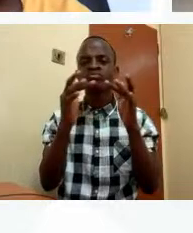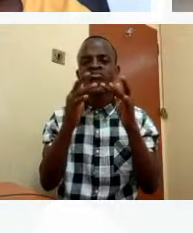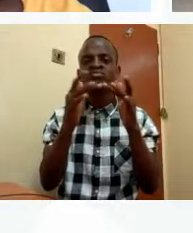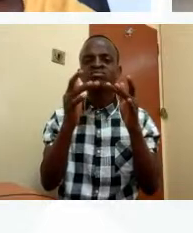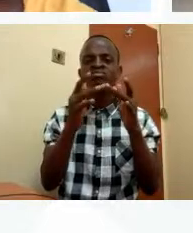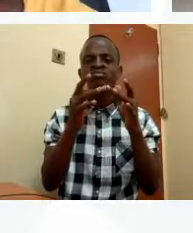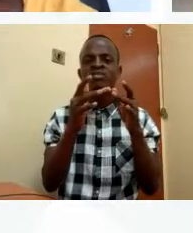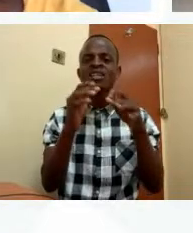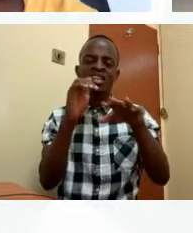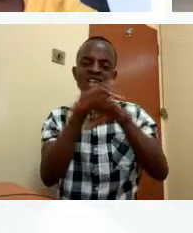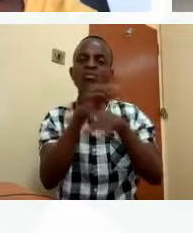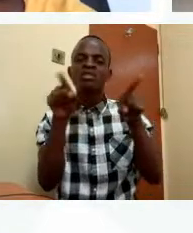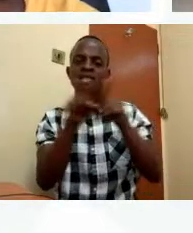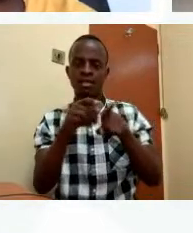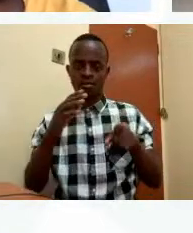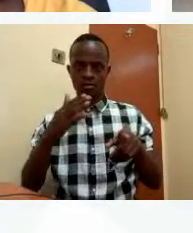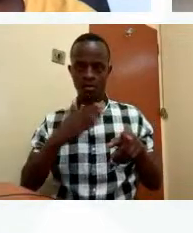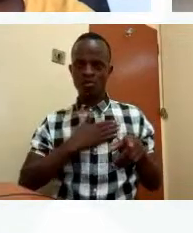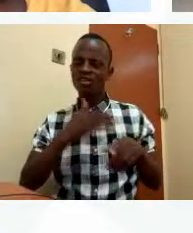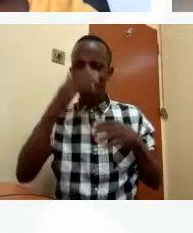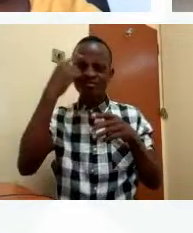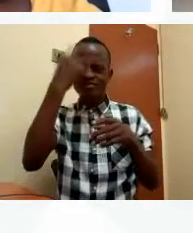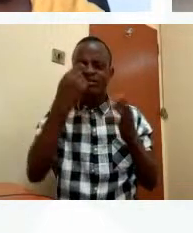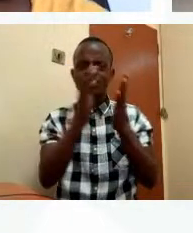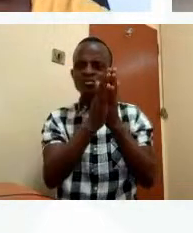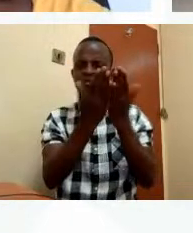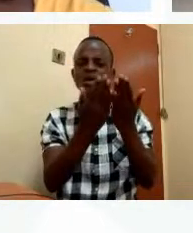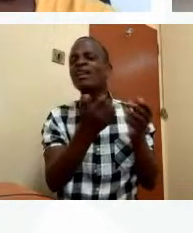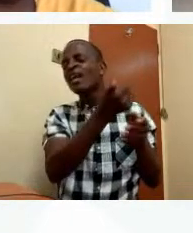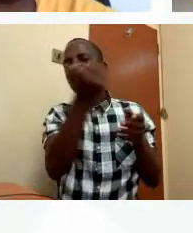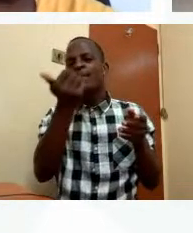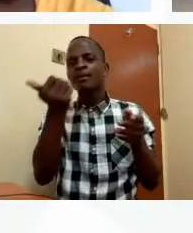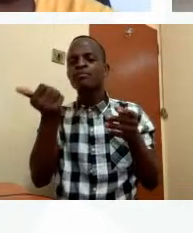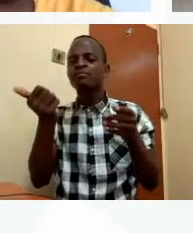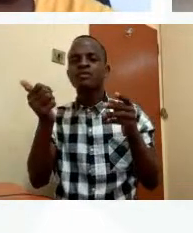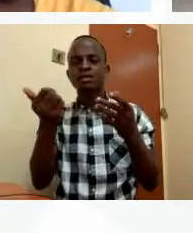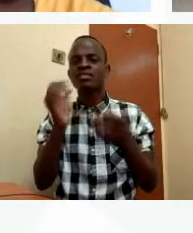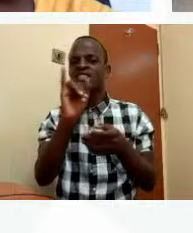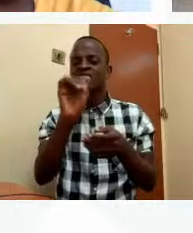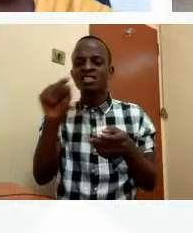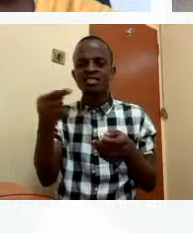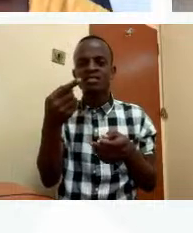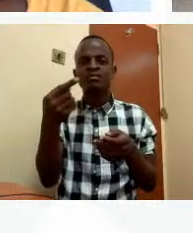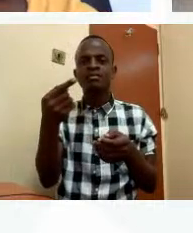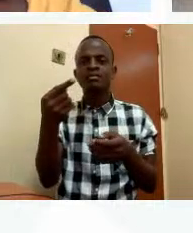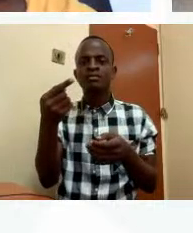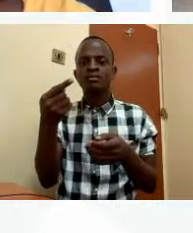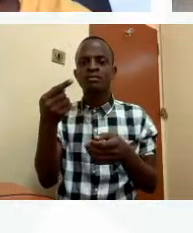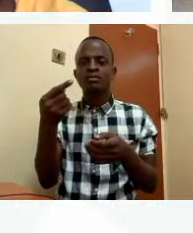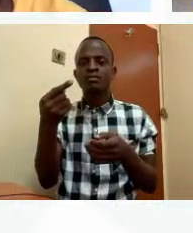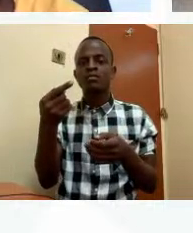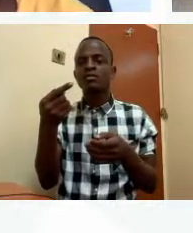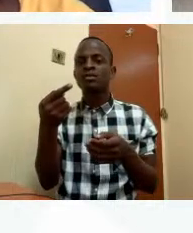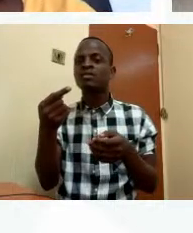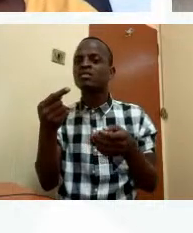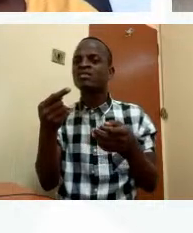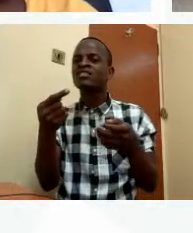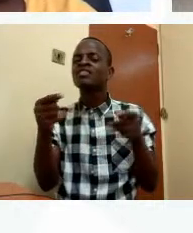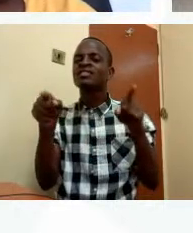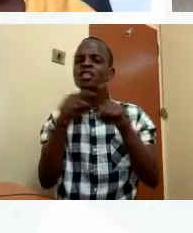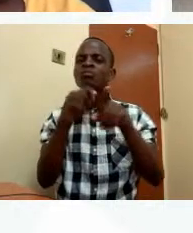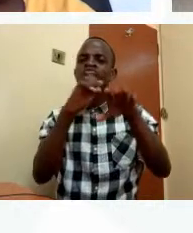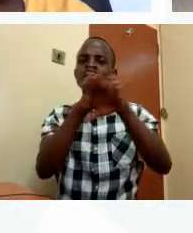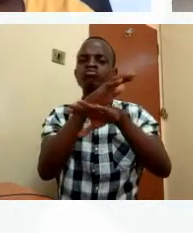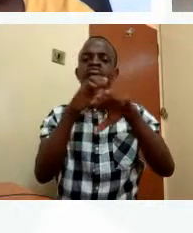our website, Facebook, and other platforms. So the advert that has been pushed for